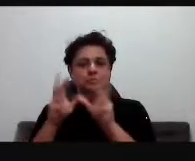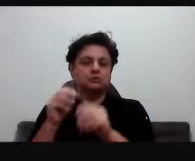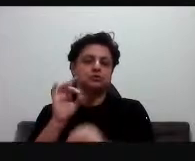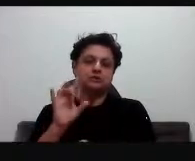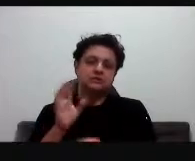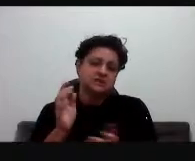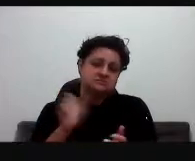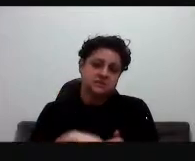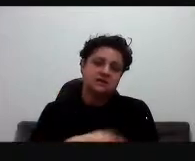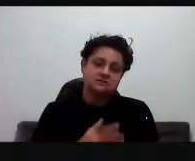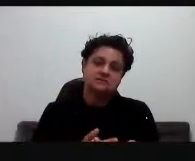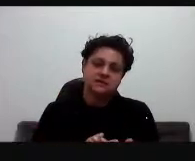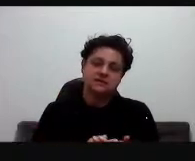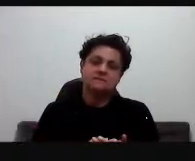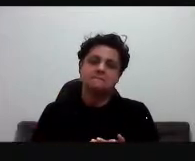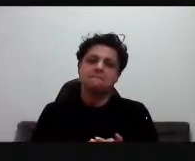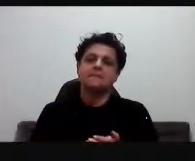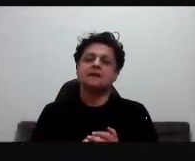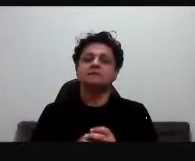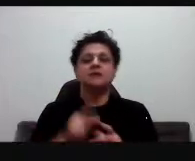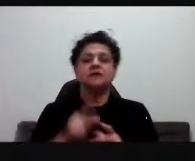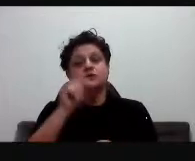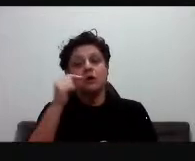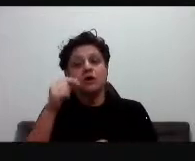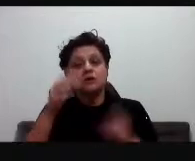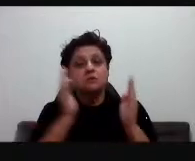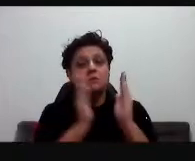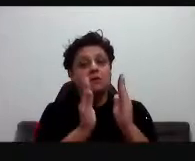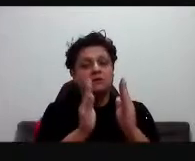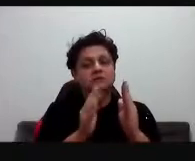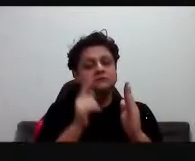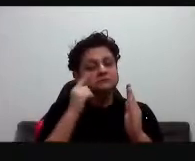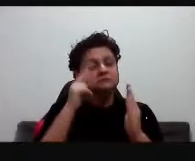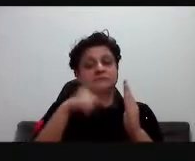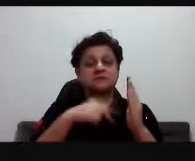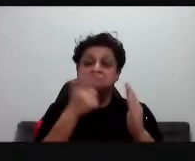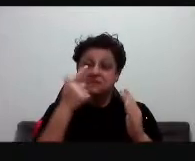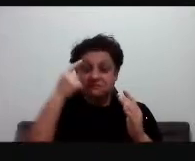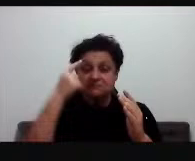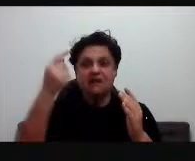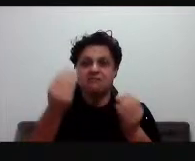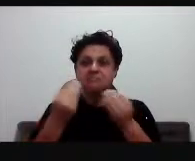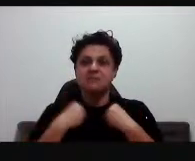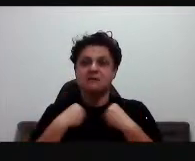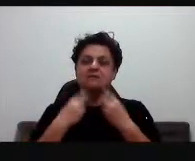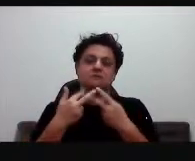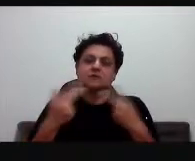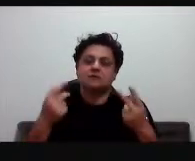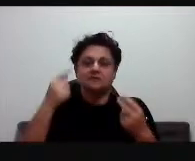and see if it gives you ideas to help teach.